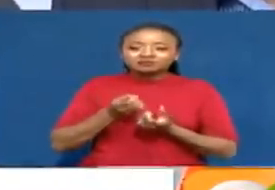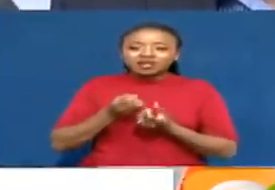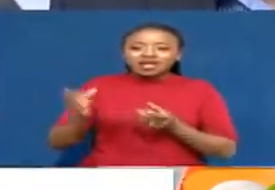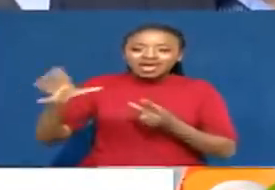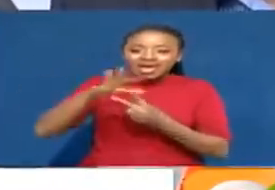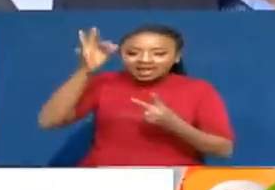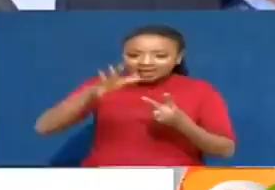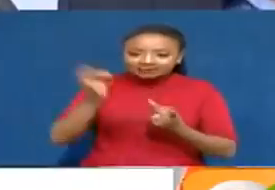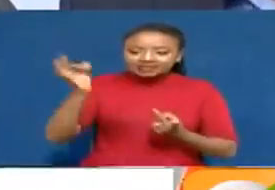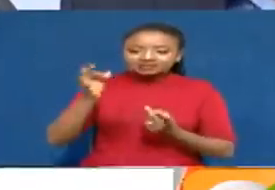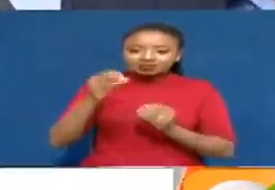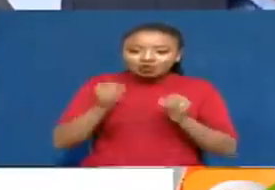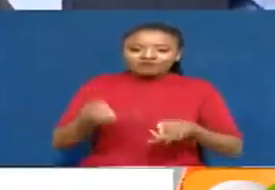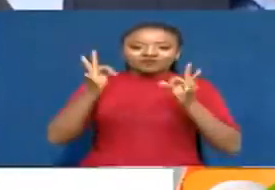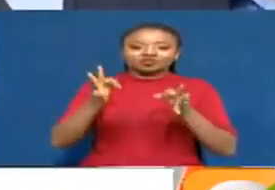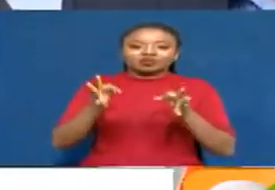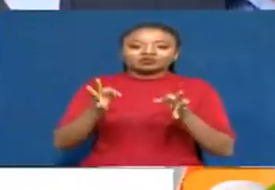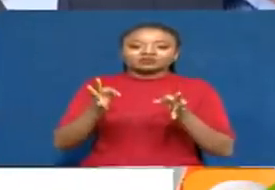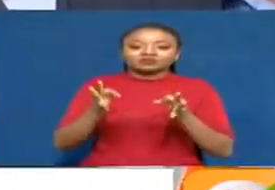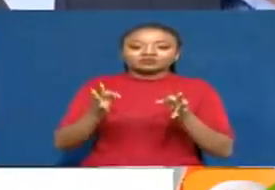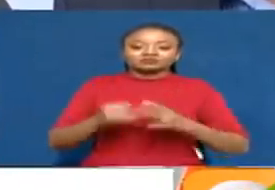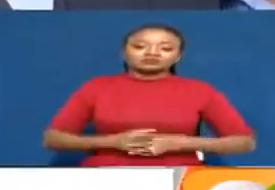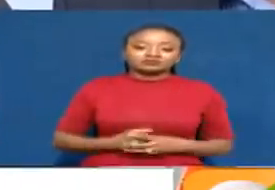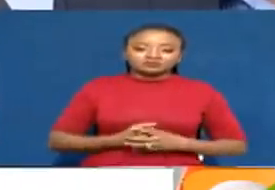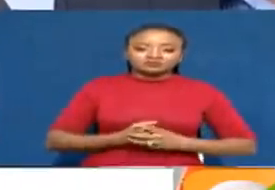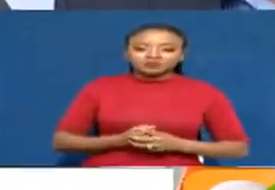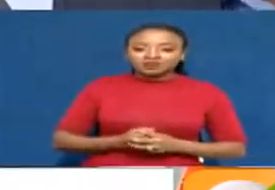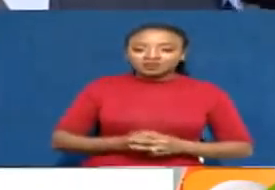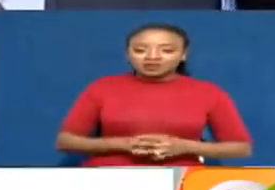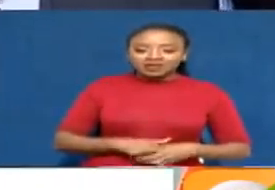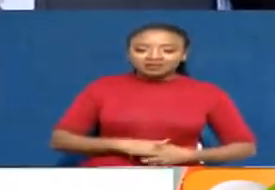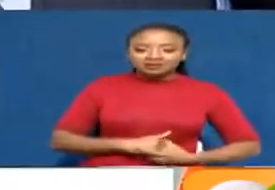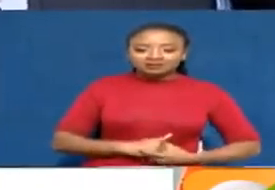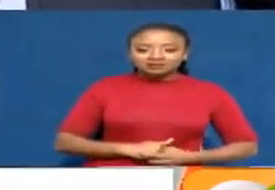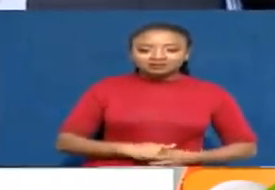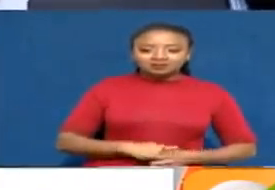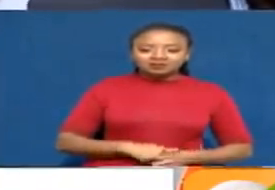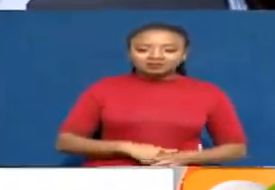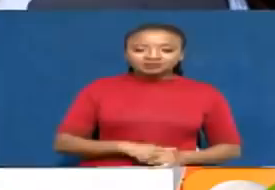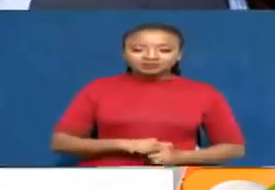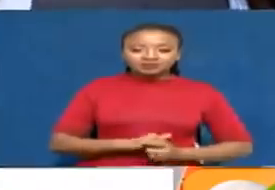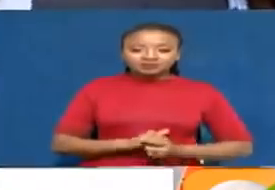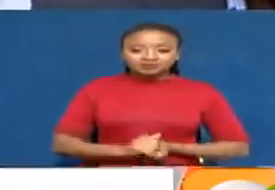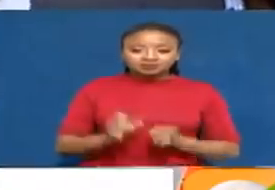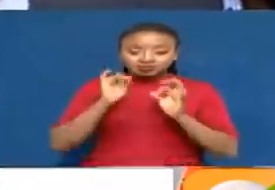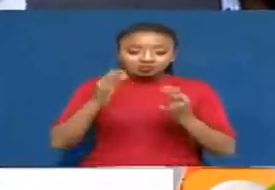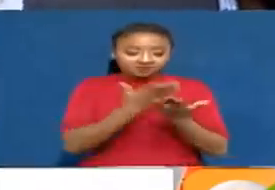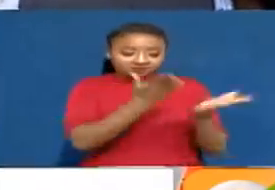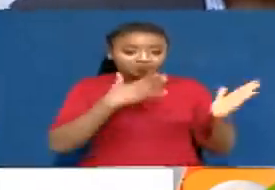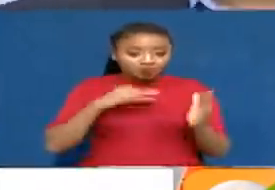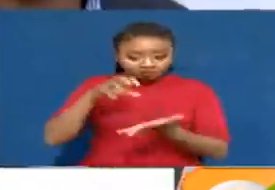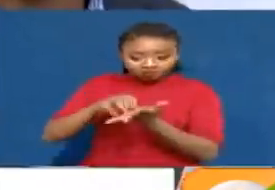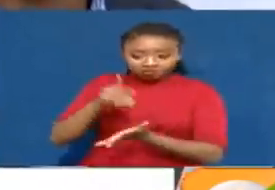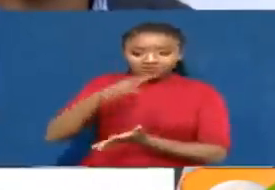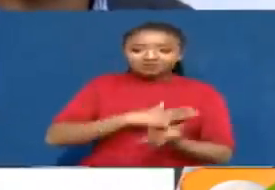all from the ground, he has told you, all the way up to the National Delegate Conference. And those who are willing to have some of these seats, they are free to come and so